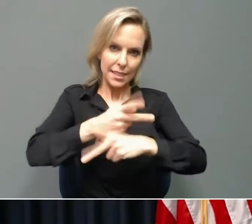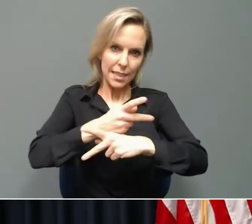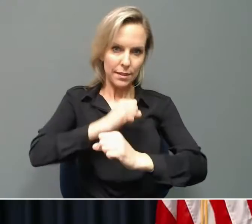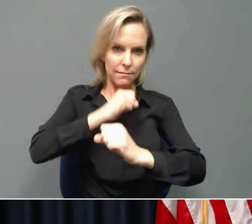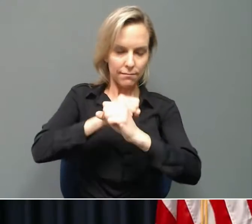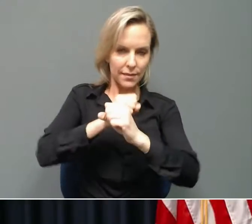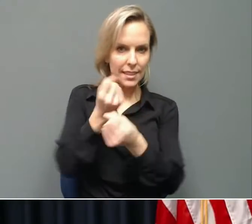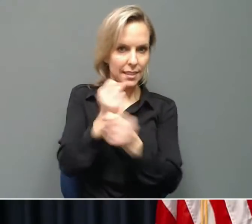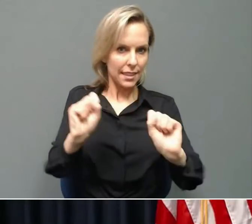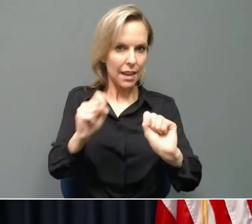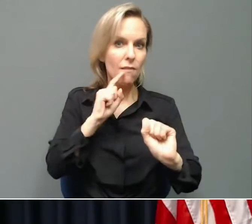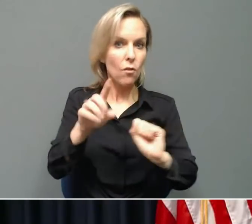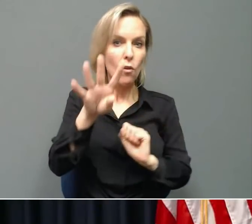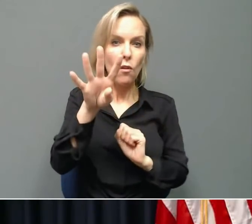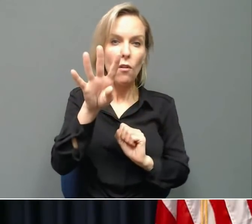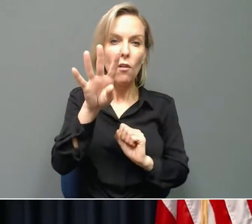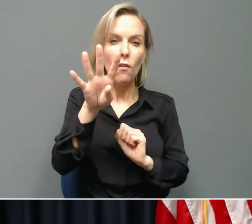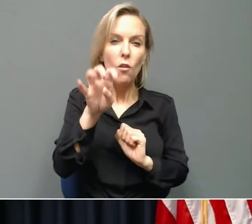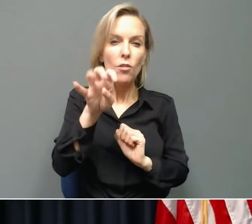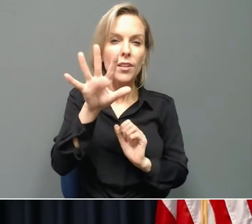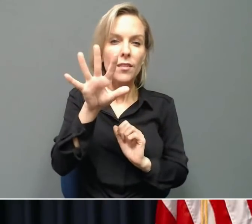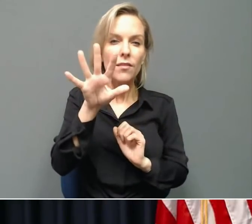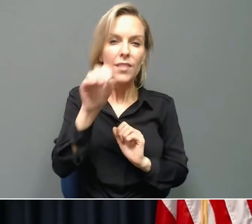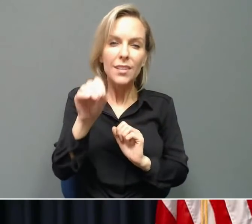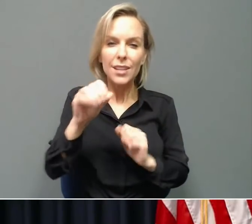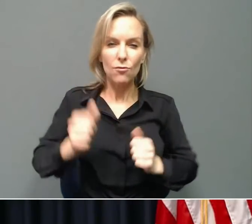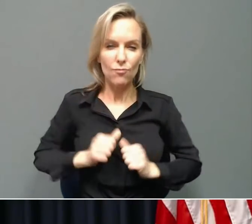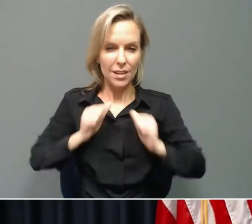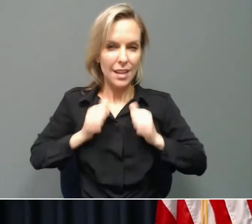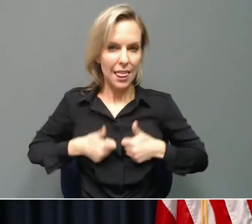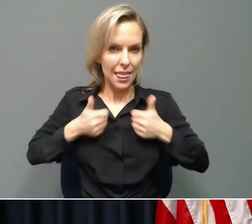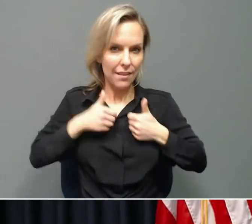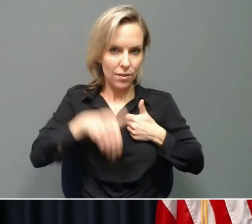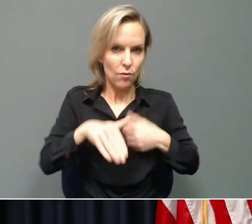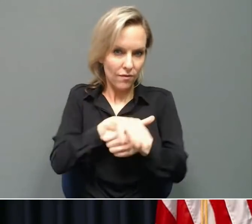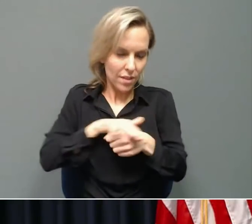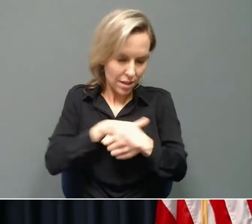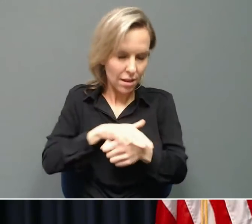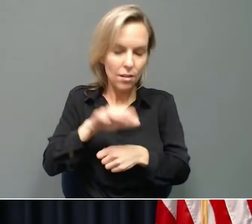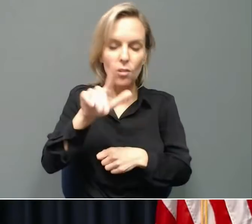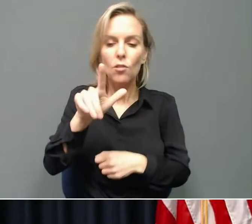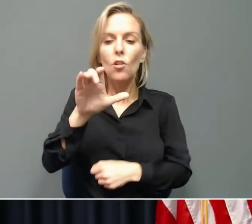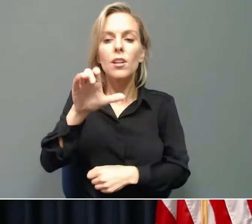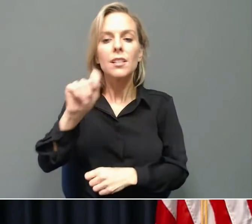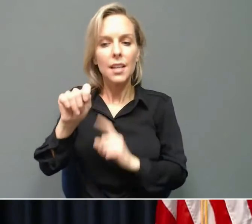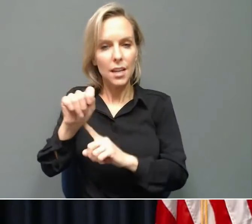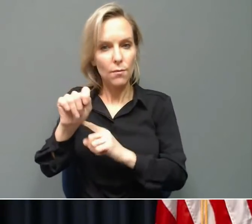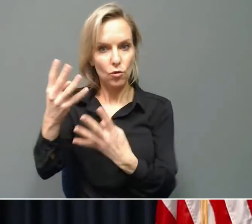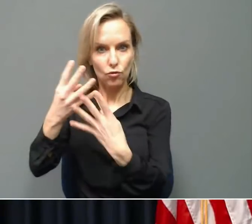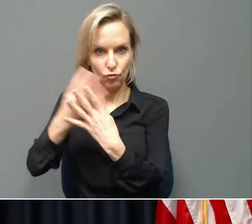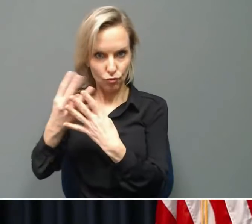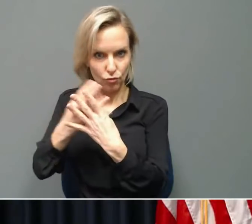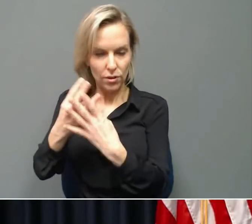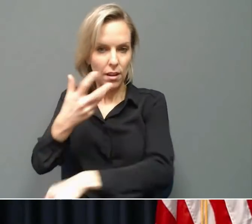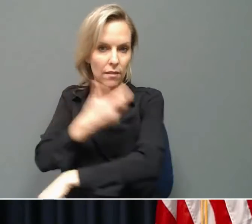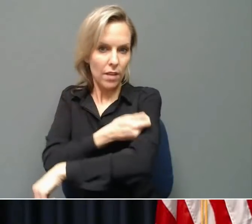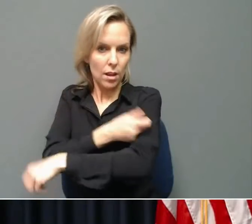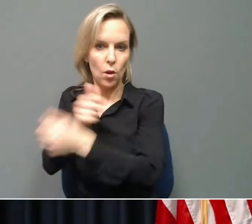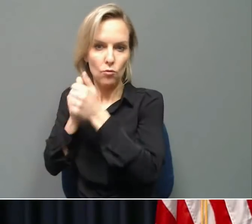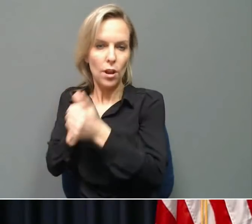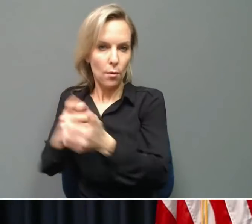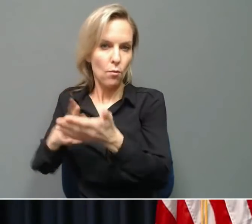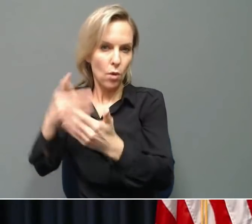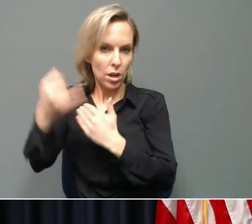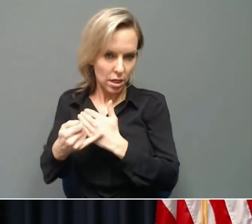22,450 residents living in these facilities. The long-term care autonomous screening and vaccine tracking project will continue to